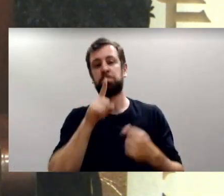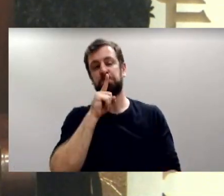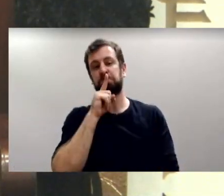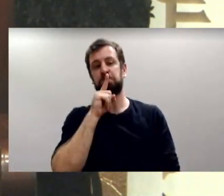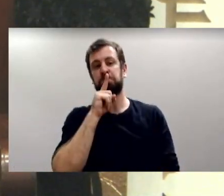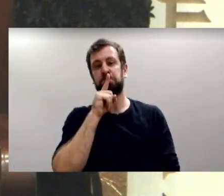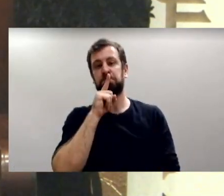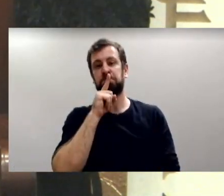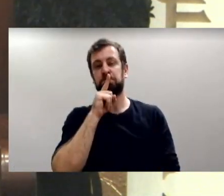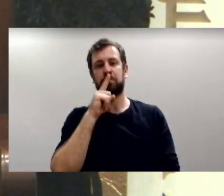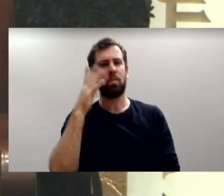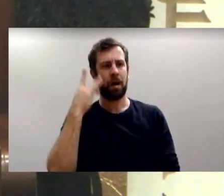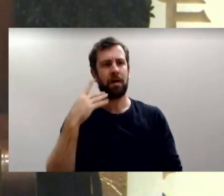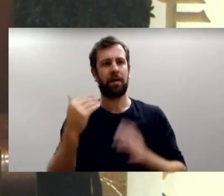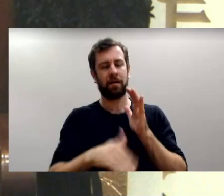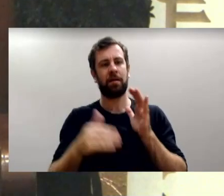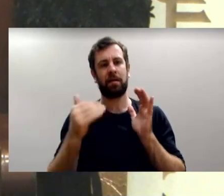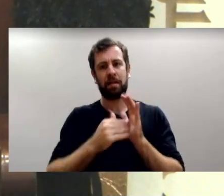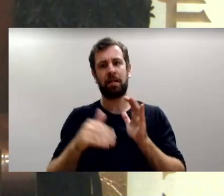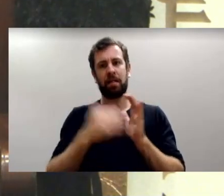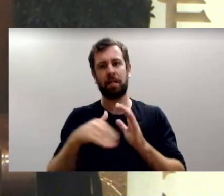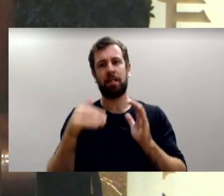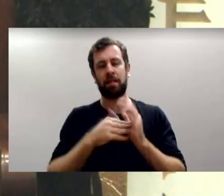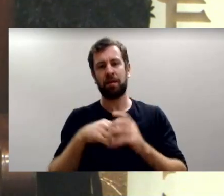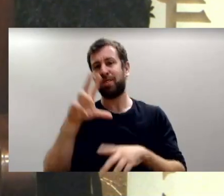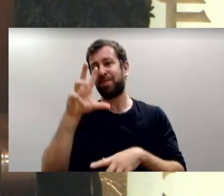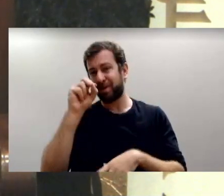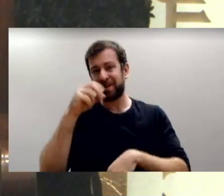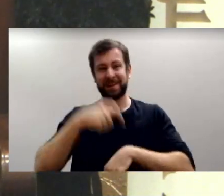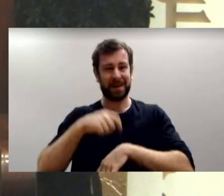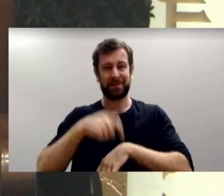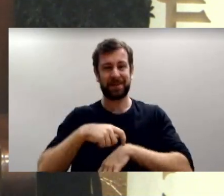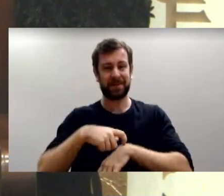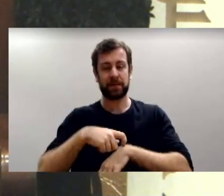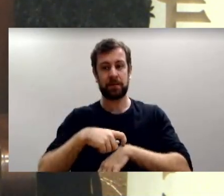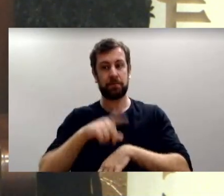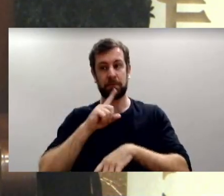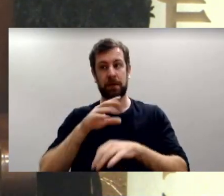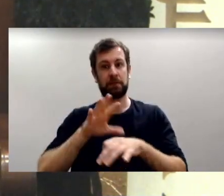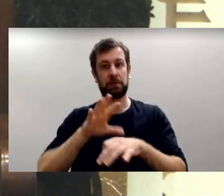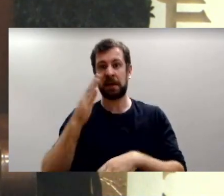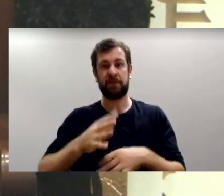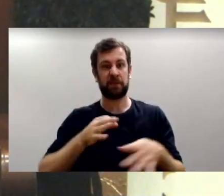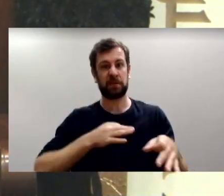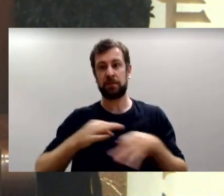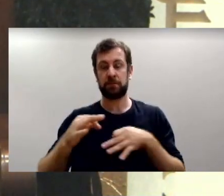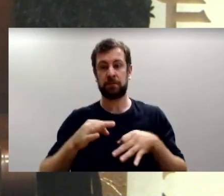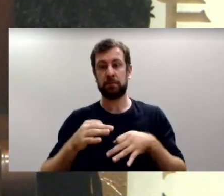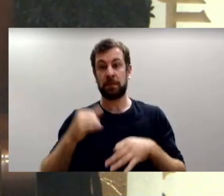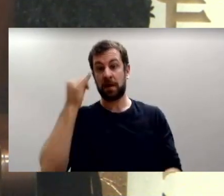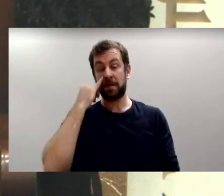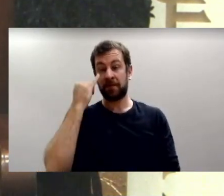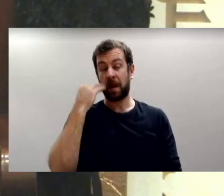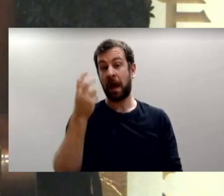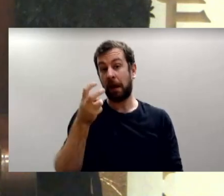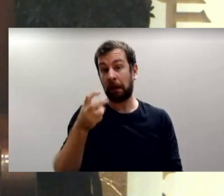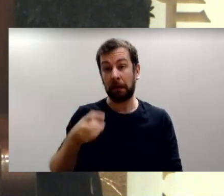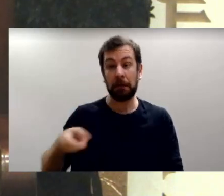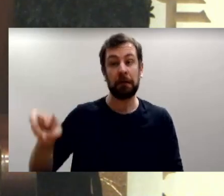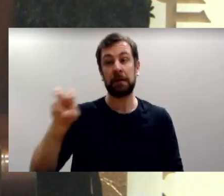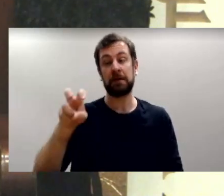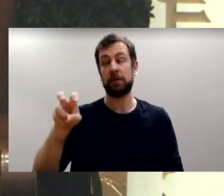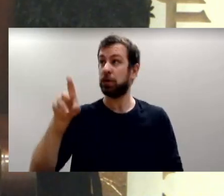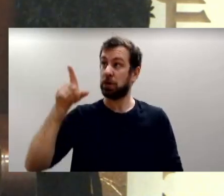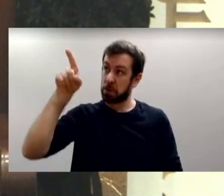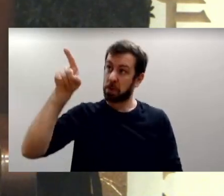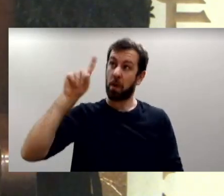Why repeat the same hukum 30 times? In case of Hajj, Allah subhanahu wa ta'ala, you only commanded